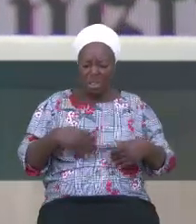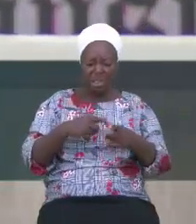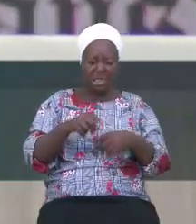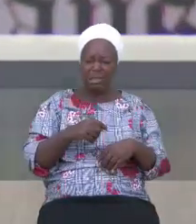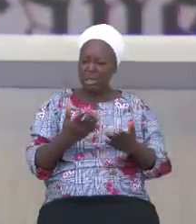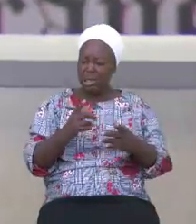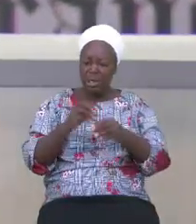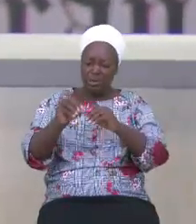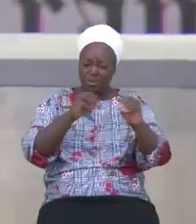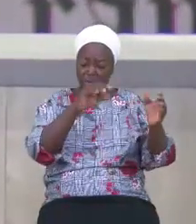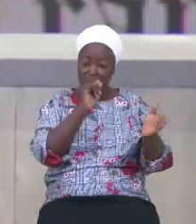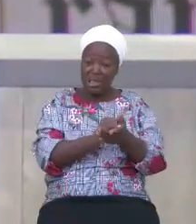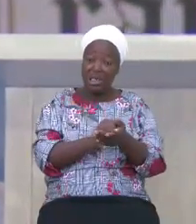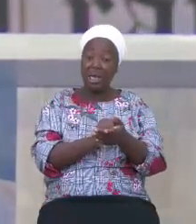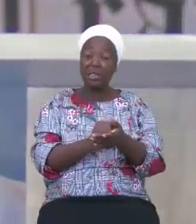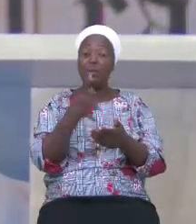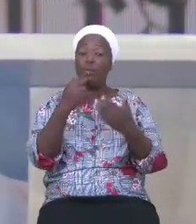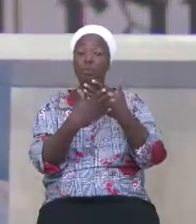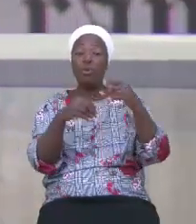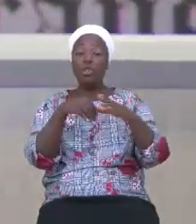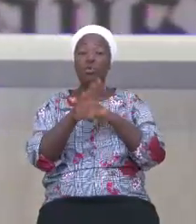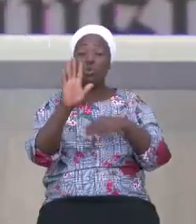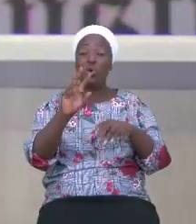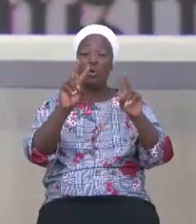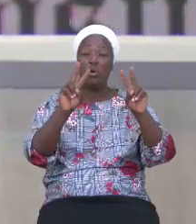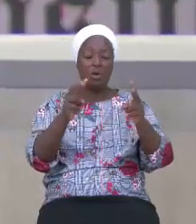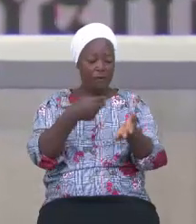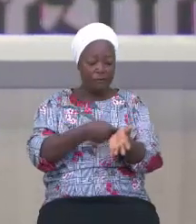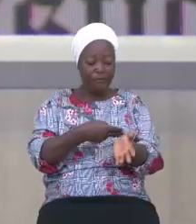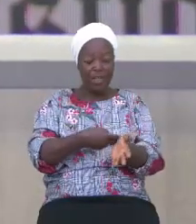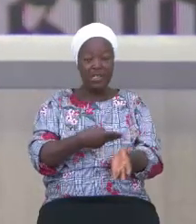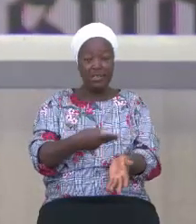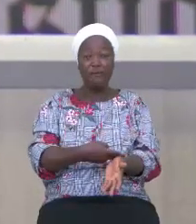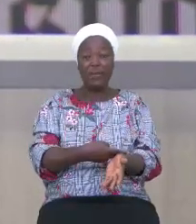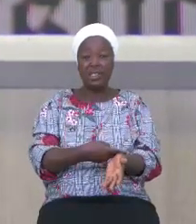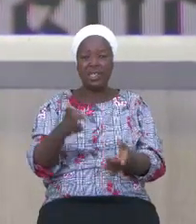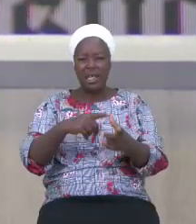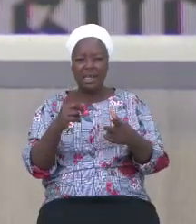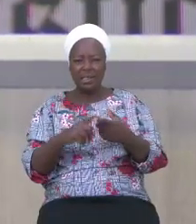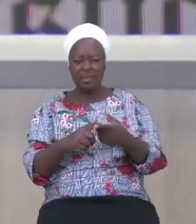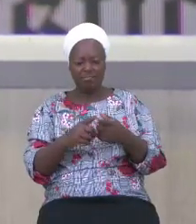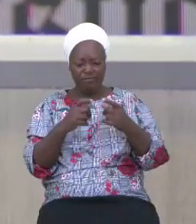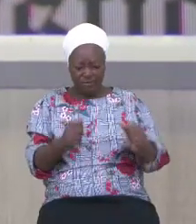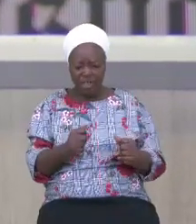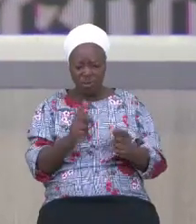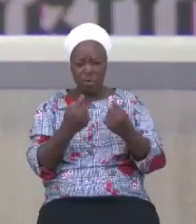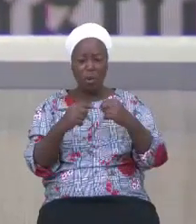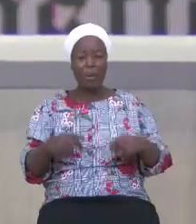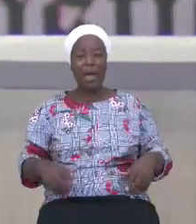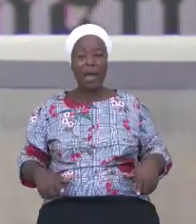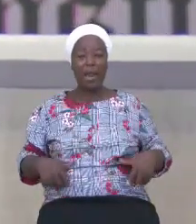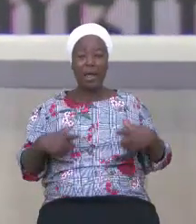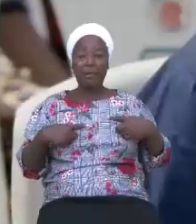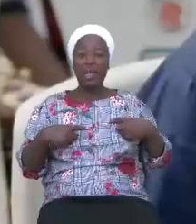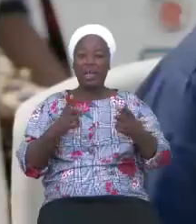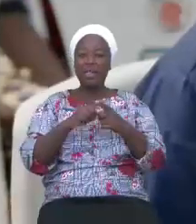that blood into your veins. And all of a sudden, you come alive. Like you're going to come alive at the time of